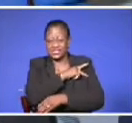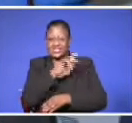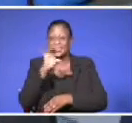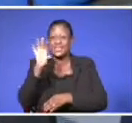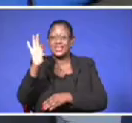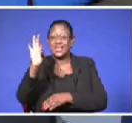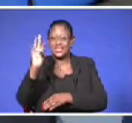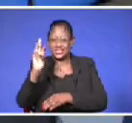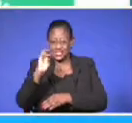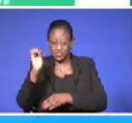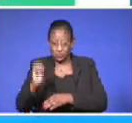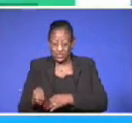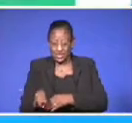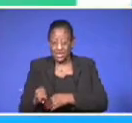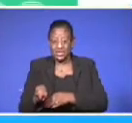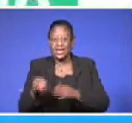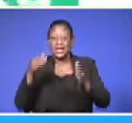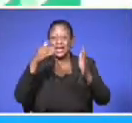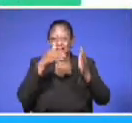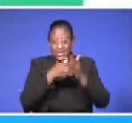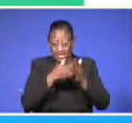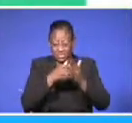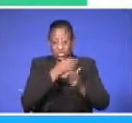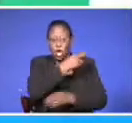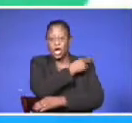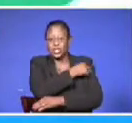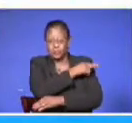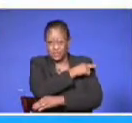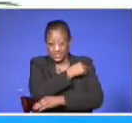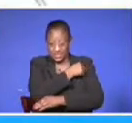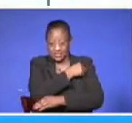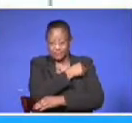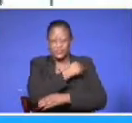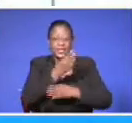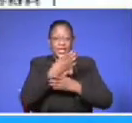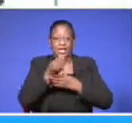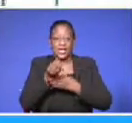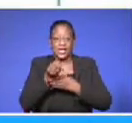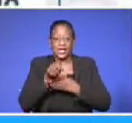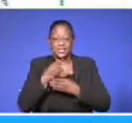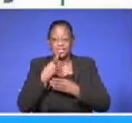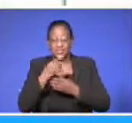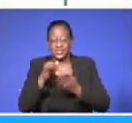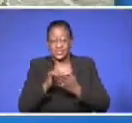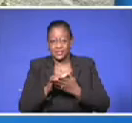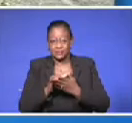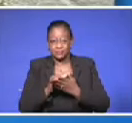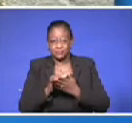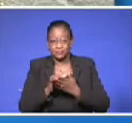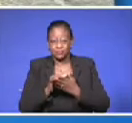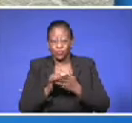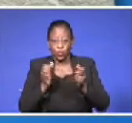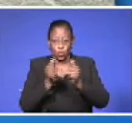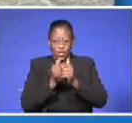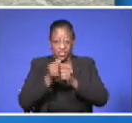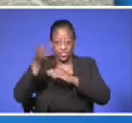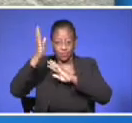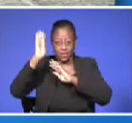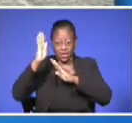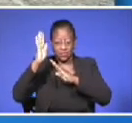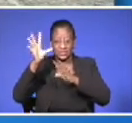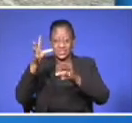against hospitalization and AstraZeneca 92% effective against the spreading variant. With the Bahamas soon to